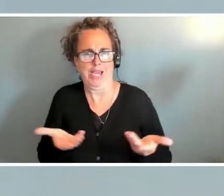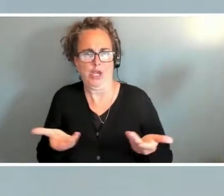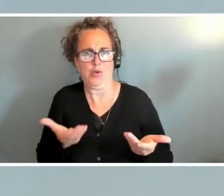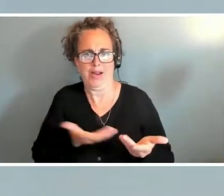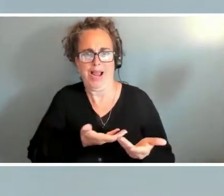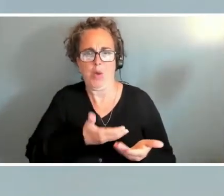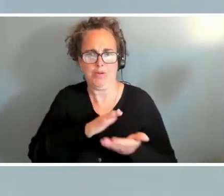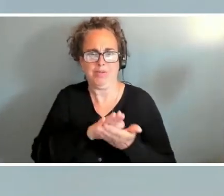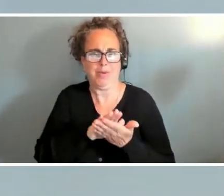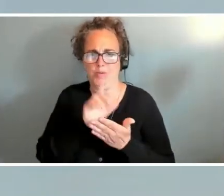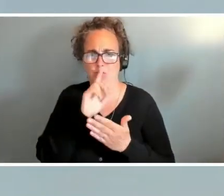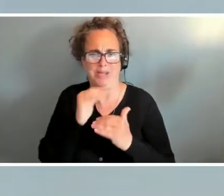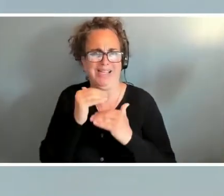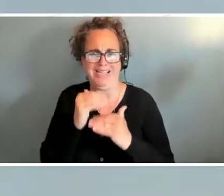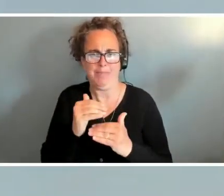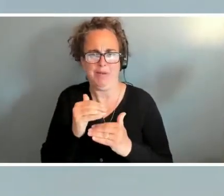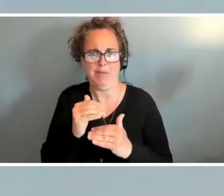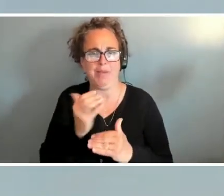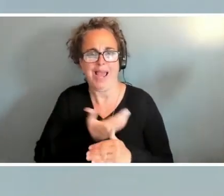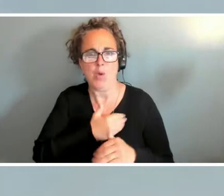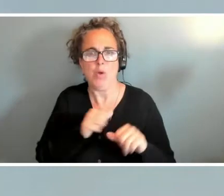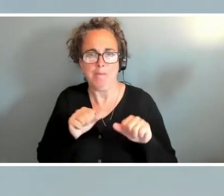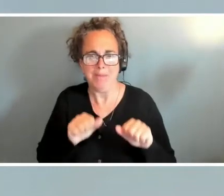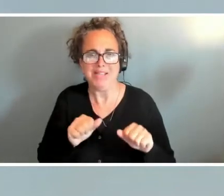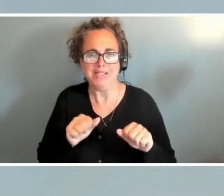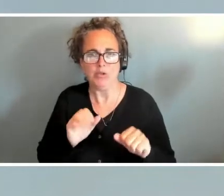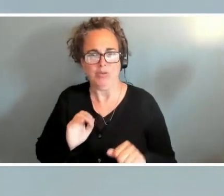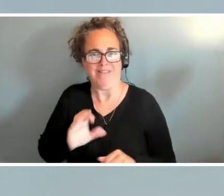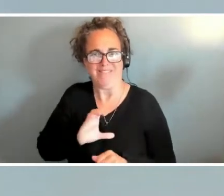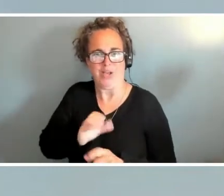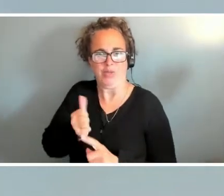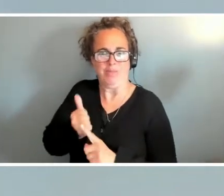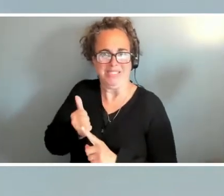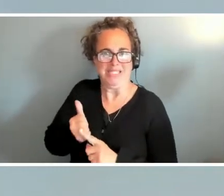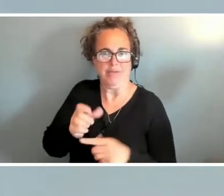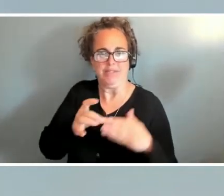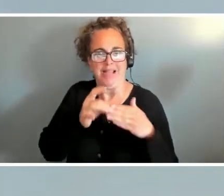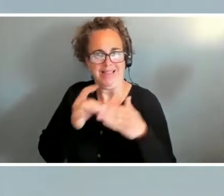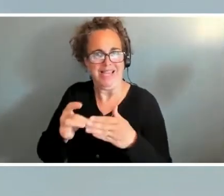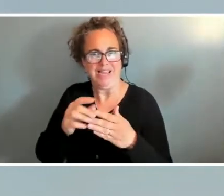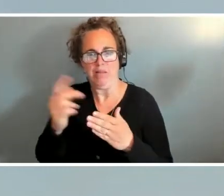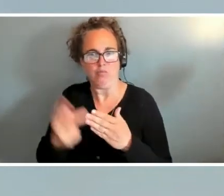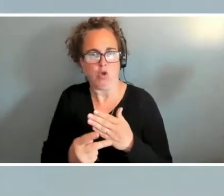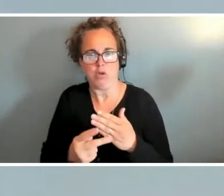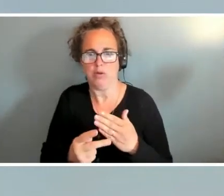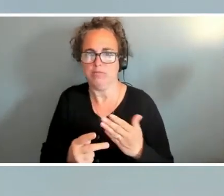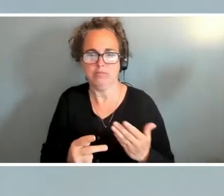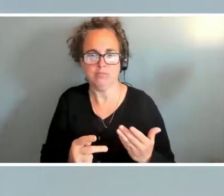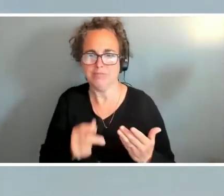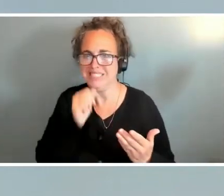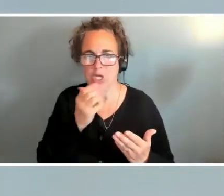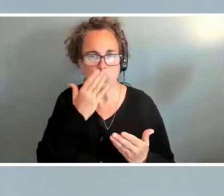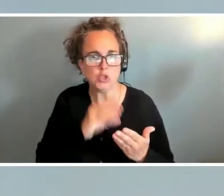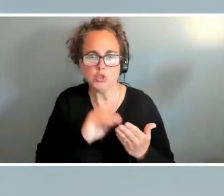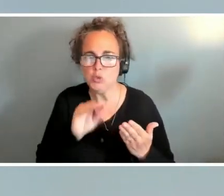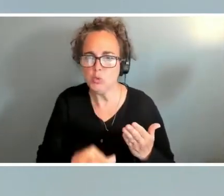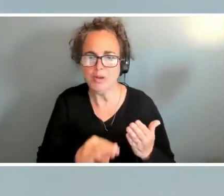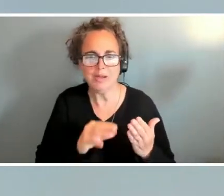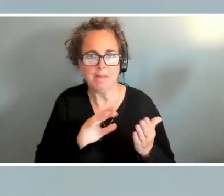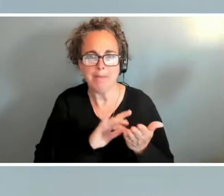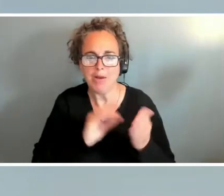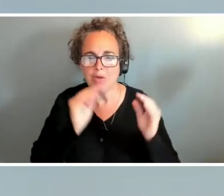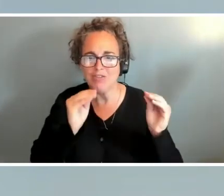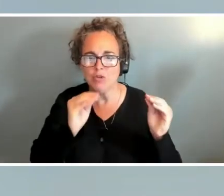rate limited by our ability to have the faculty to lead those programs. We couldn't do good medical student education, we couldn't do good